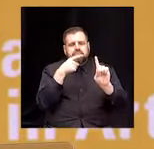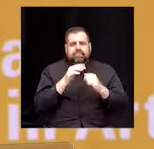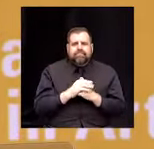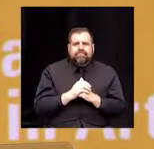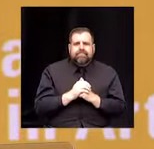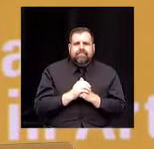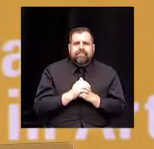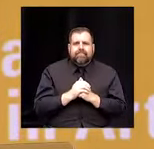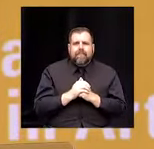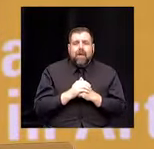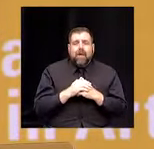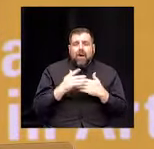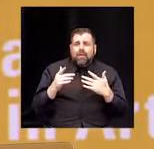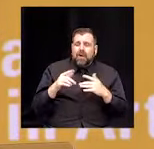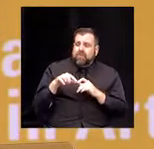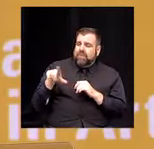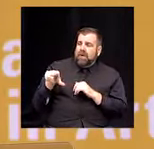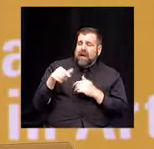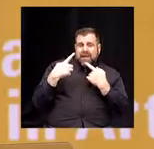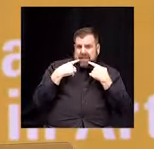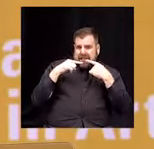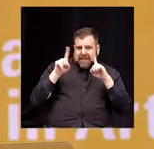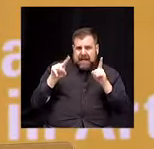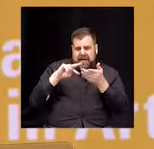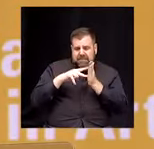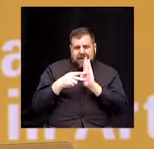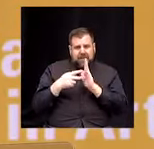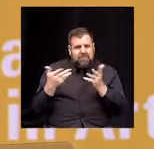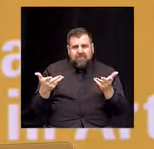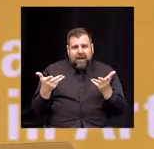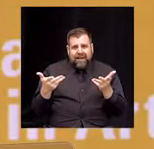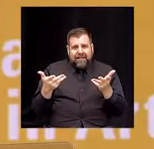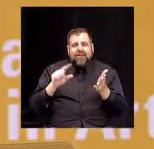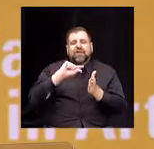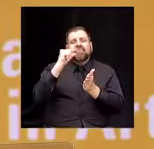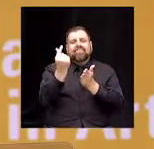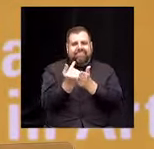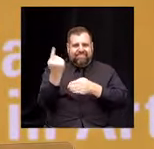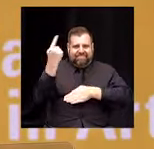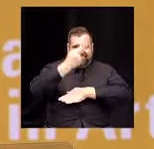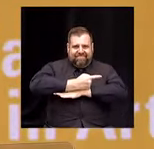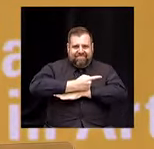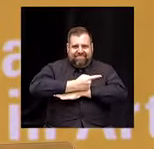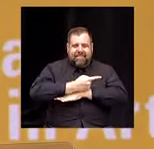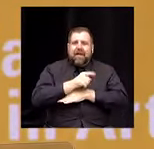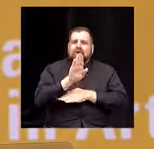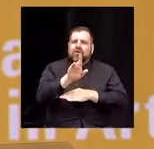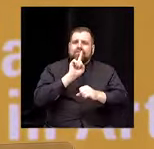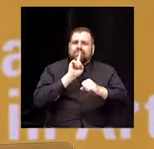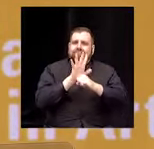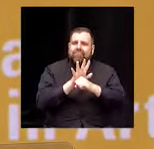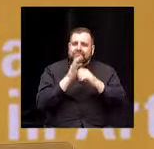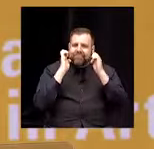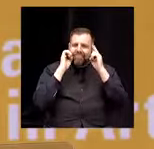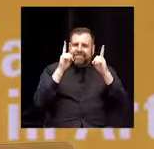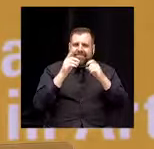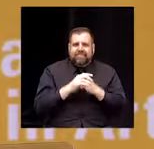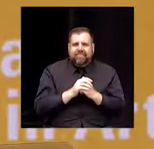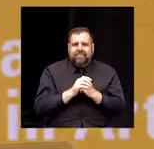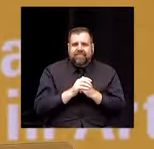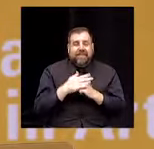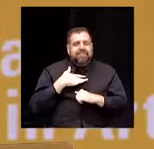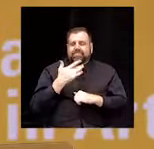Nothing exemplifies success more than the commencement day and your commitment to education. It's my favorite day of